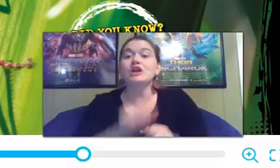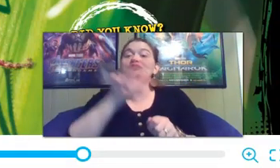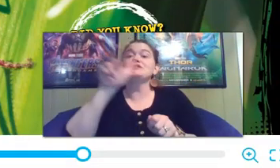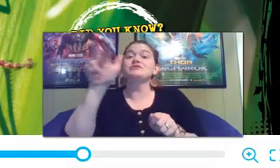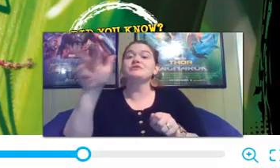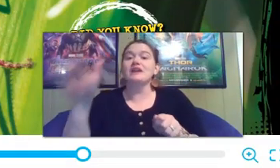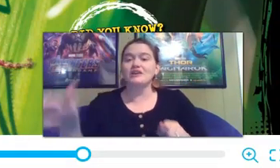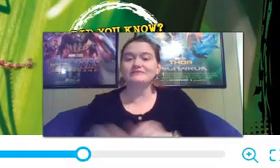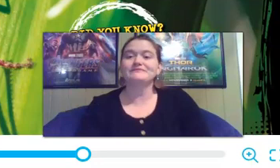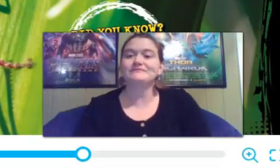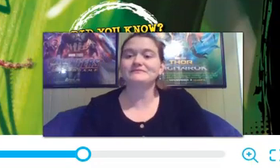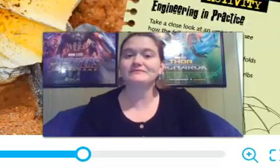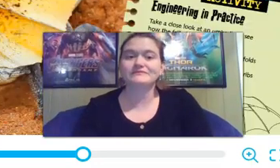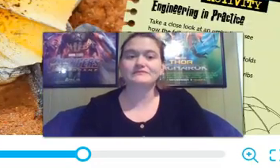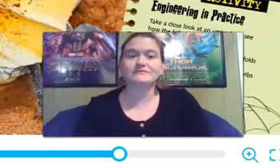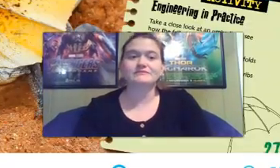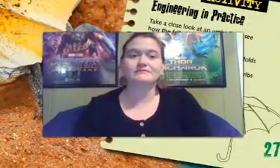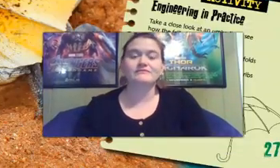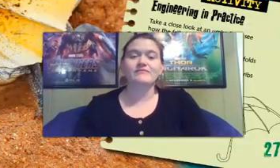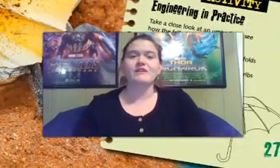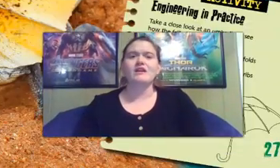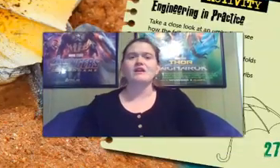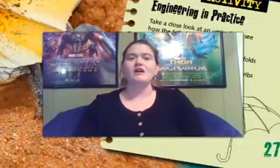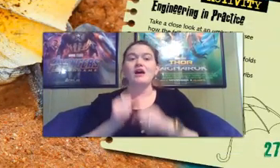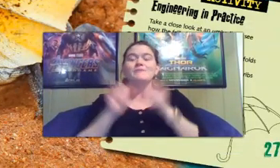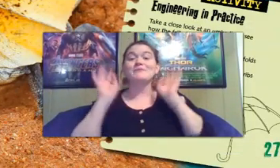It launches through the air.